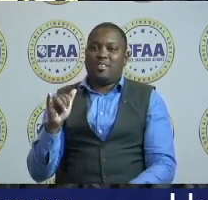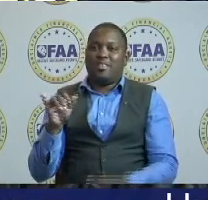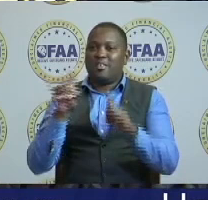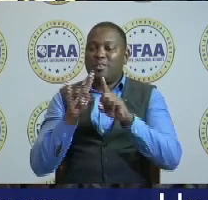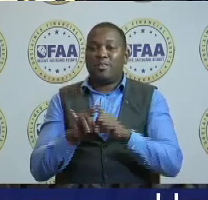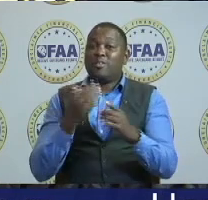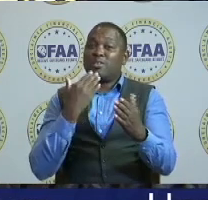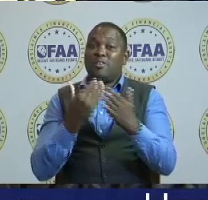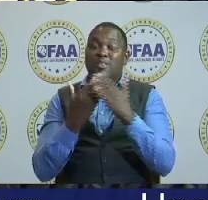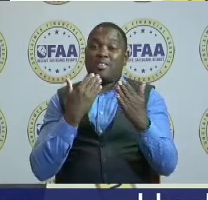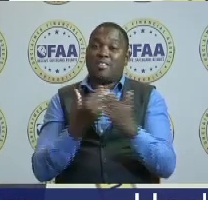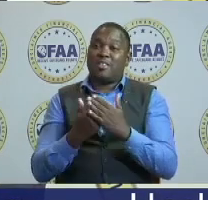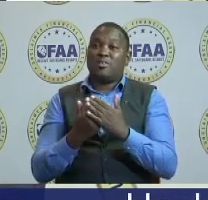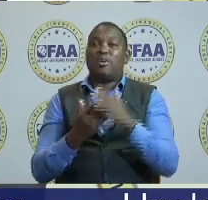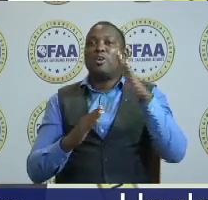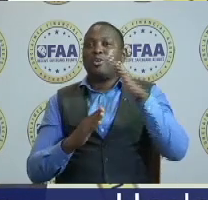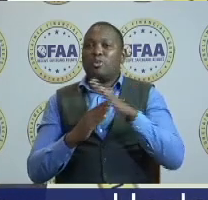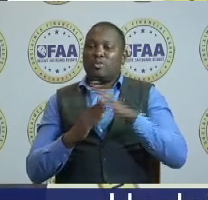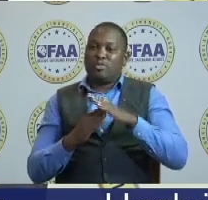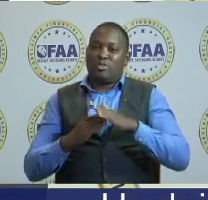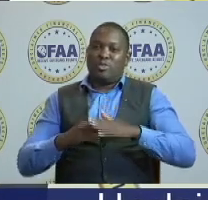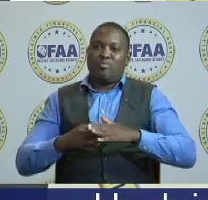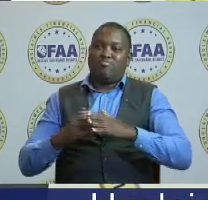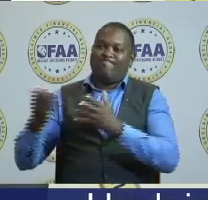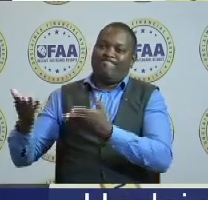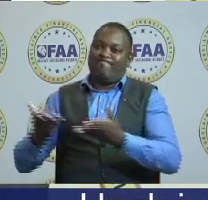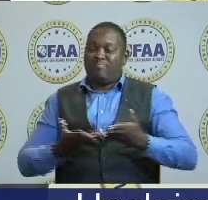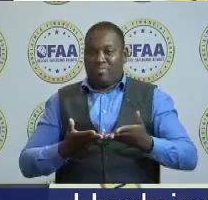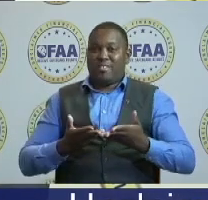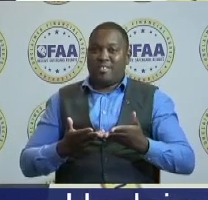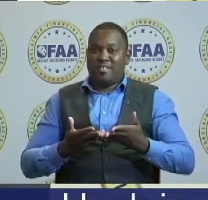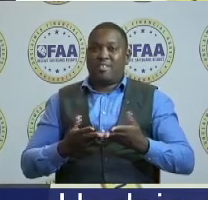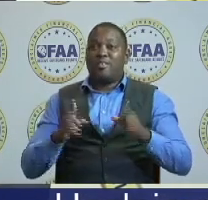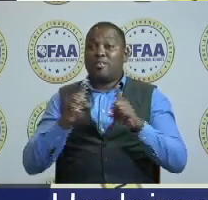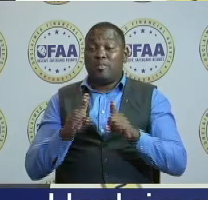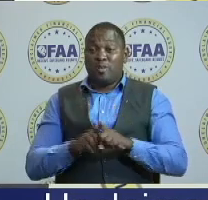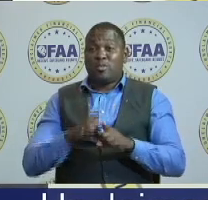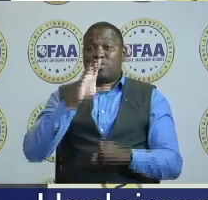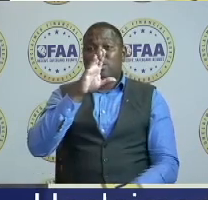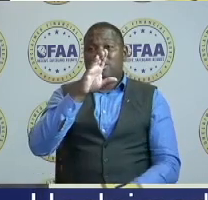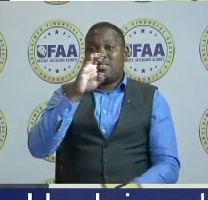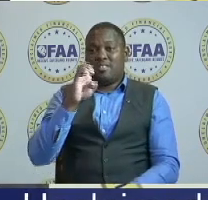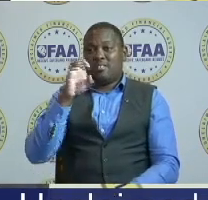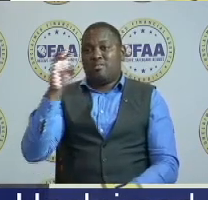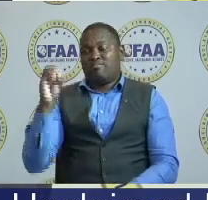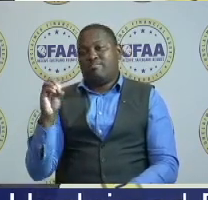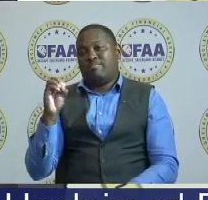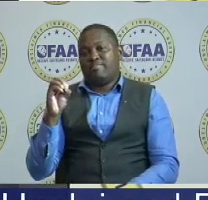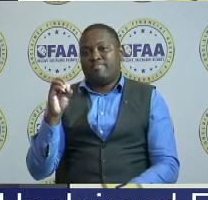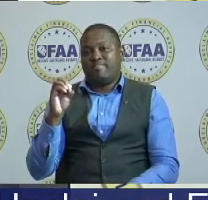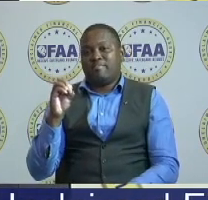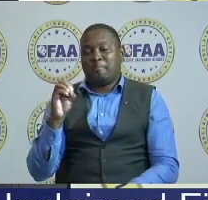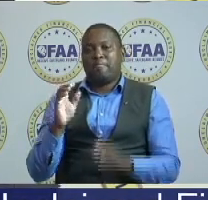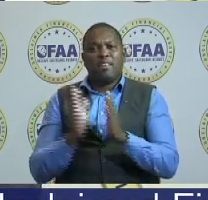the chief guest, the principal secretary, the National Treasury, the chief executive officer,